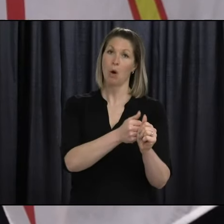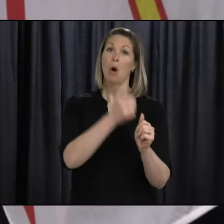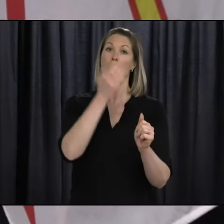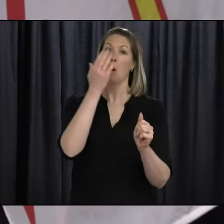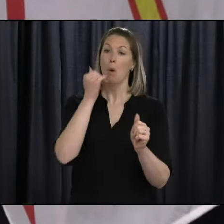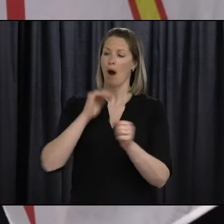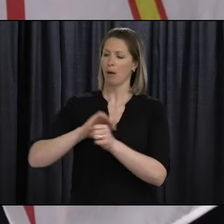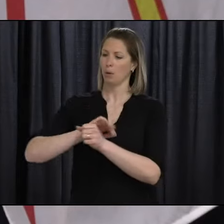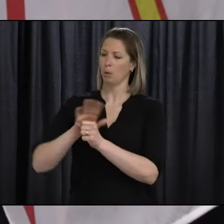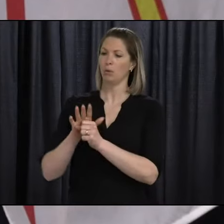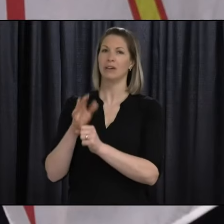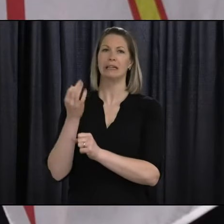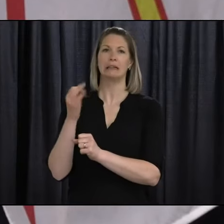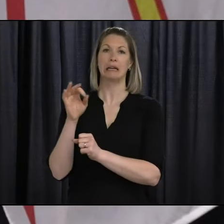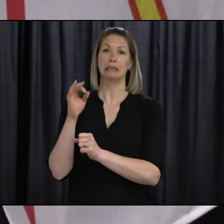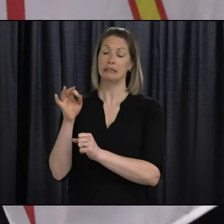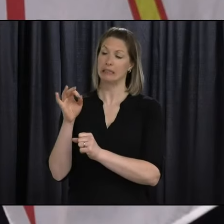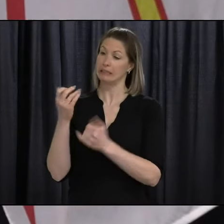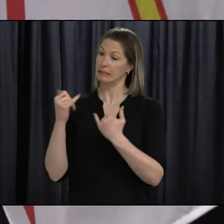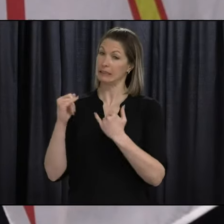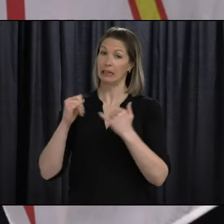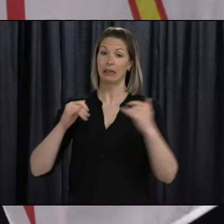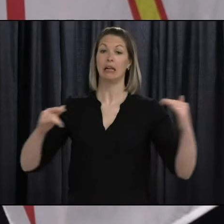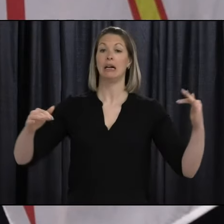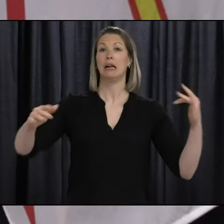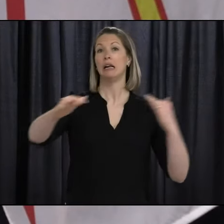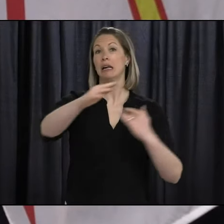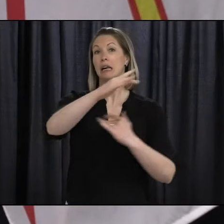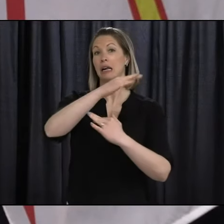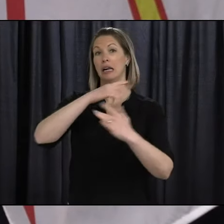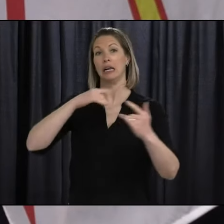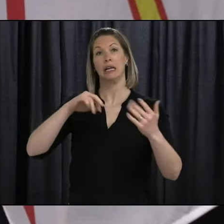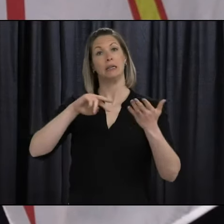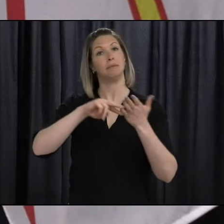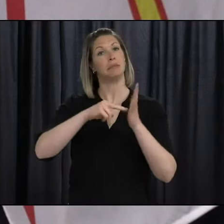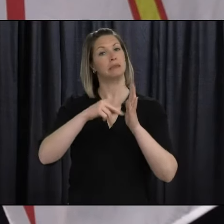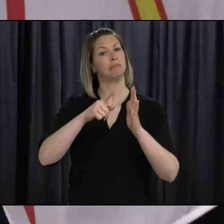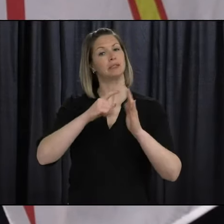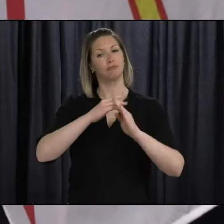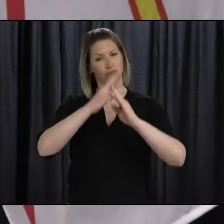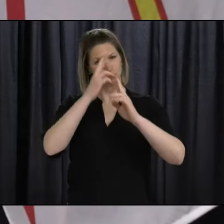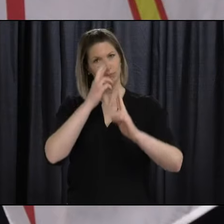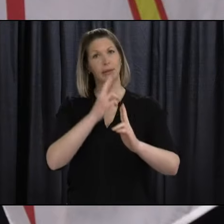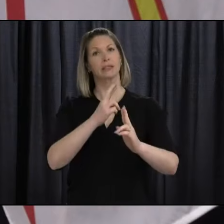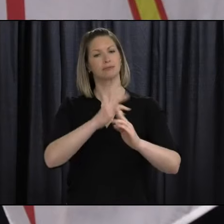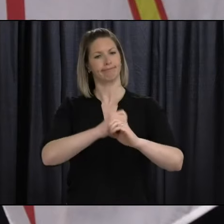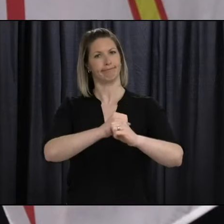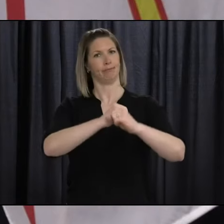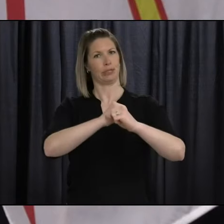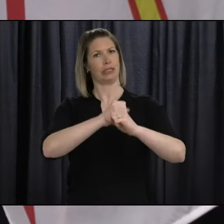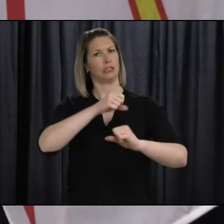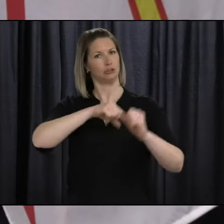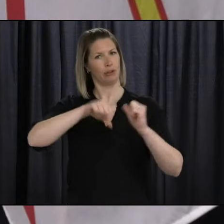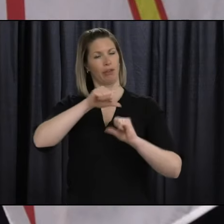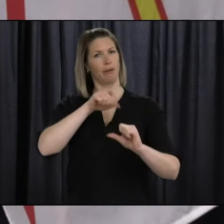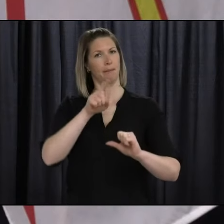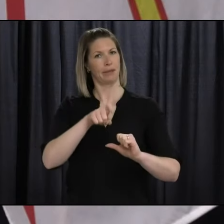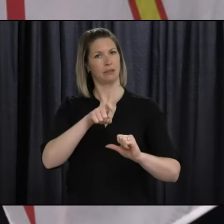in our province, and we must remain keenly aware of its presence. It also helps reinforce why